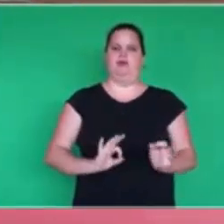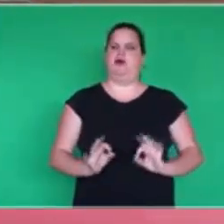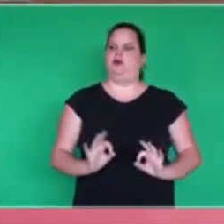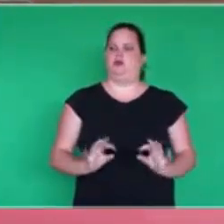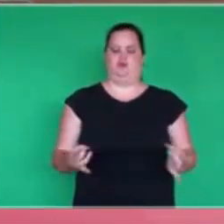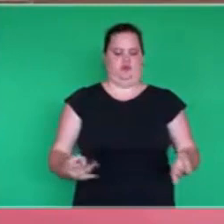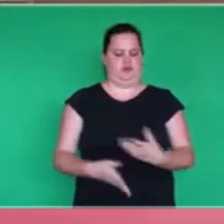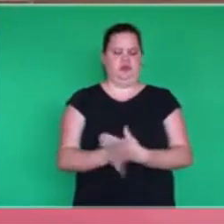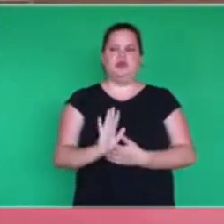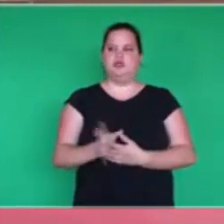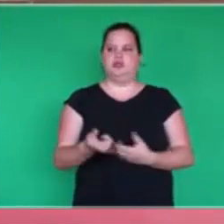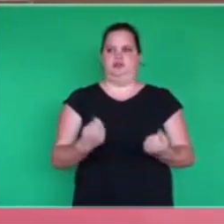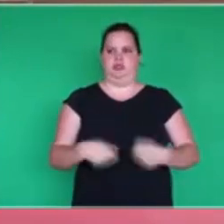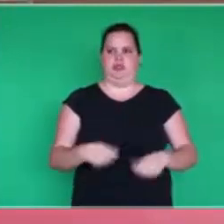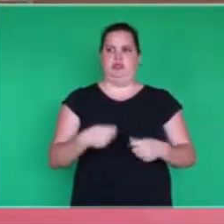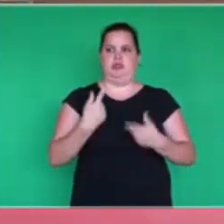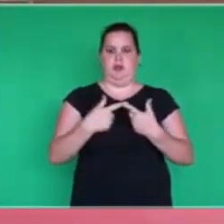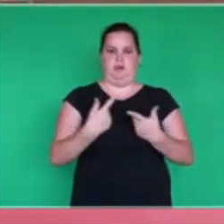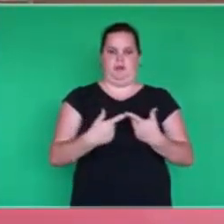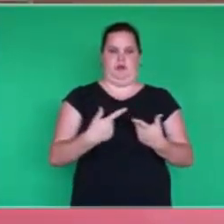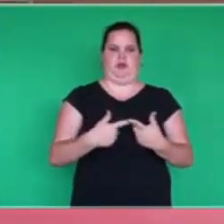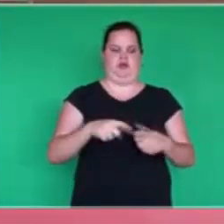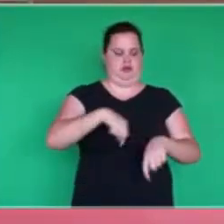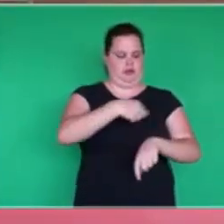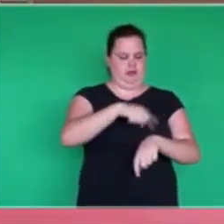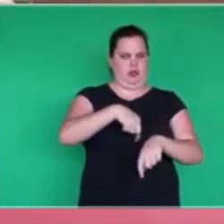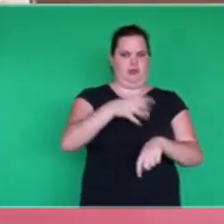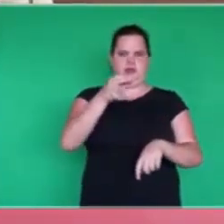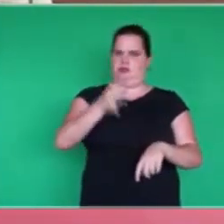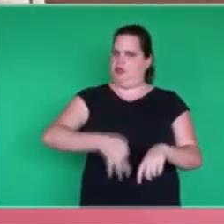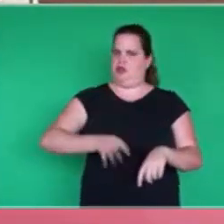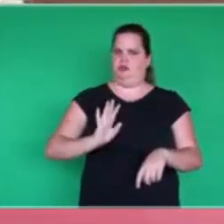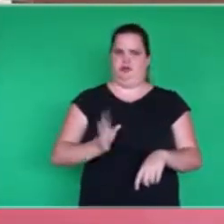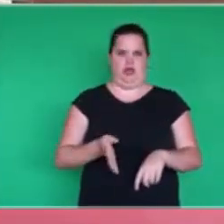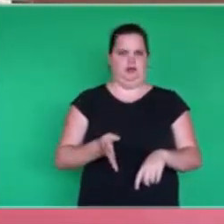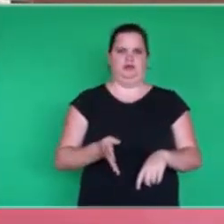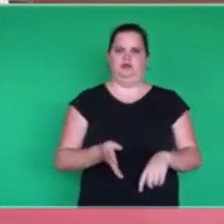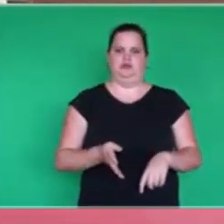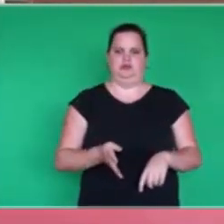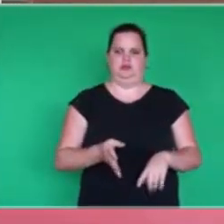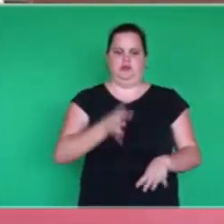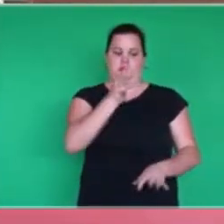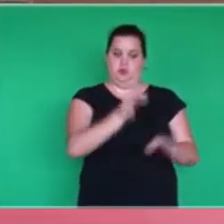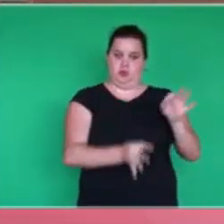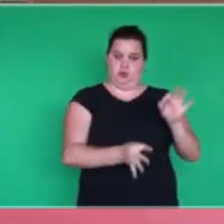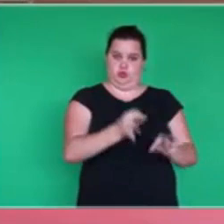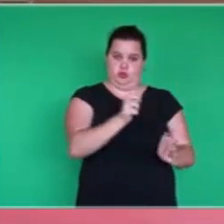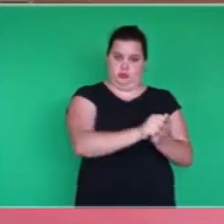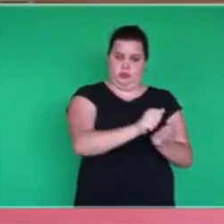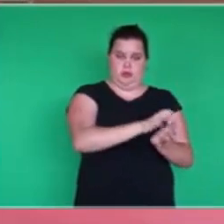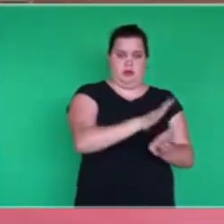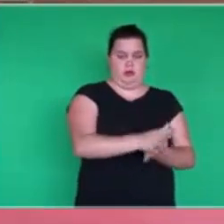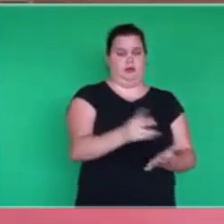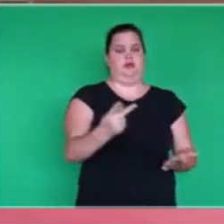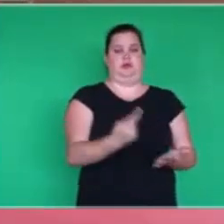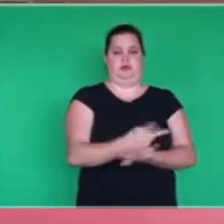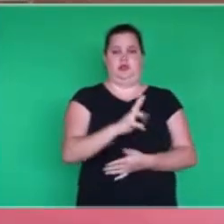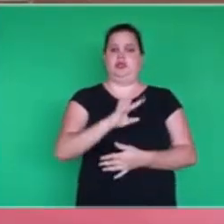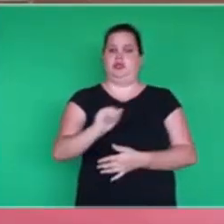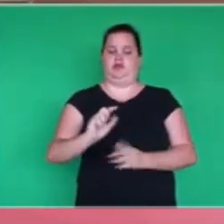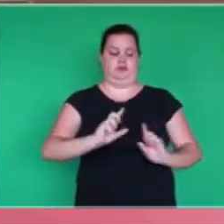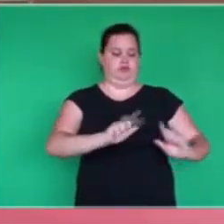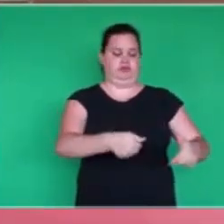aware of the world and moment which we live in. If you are